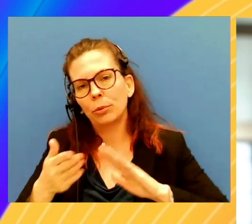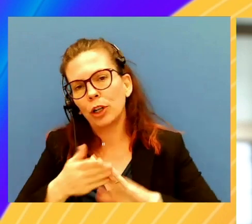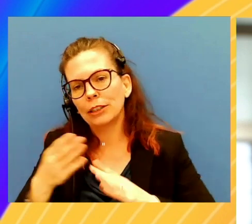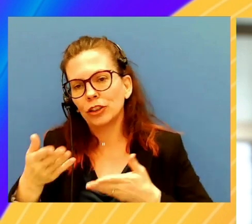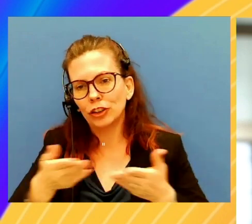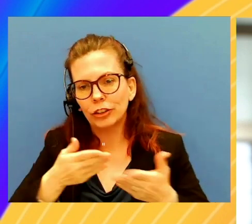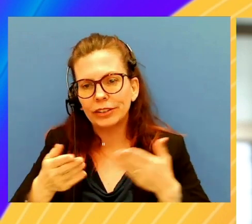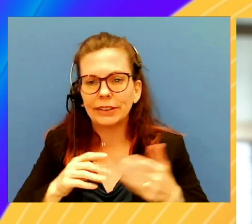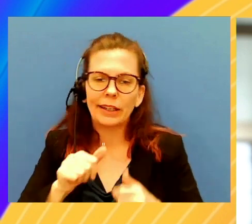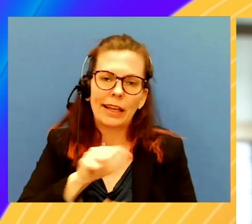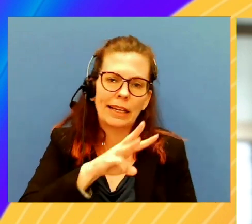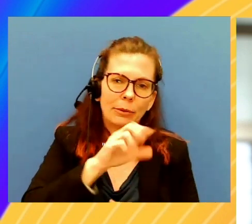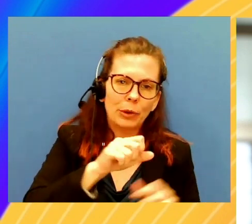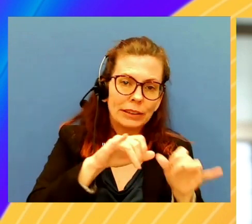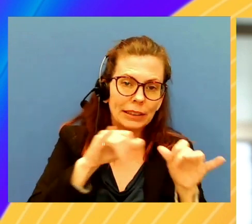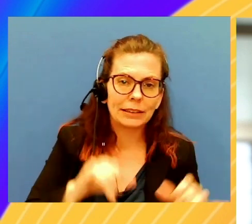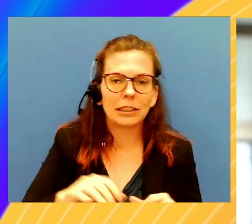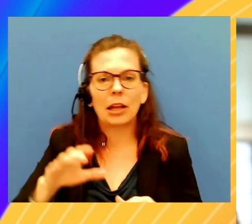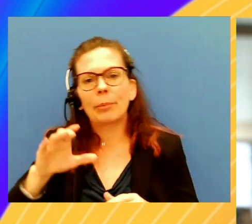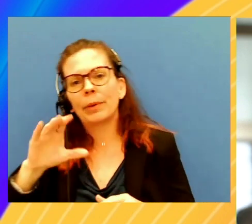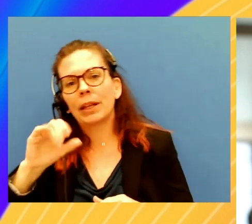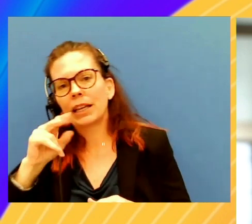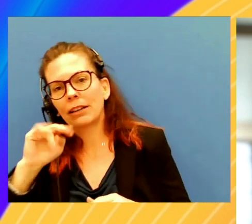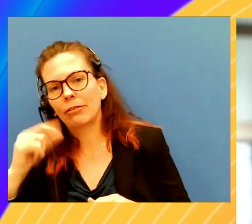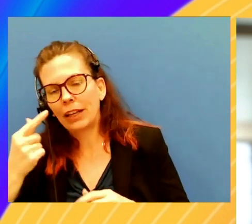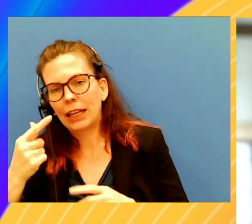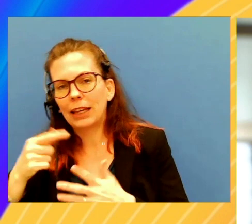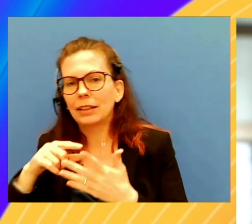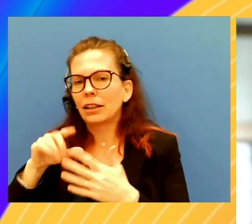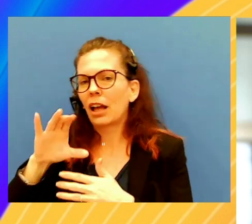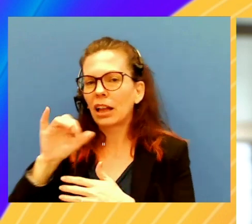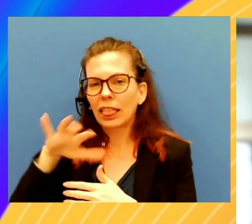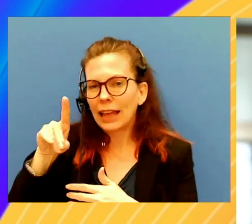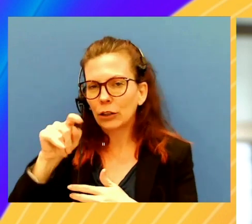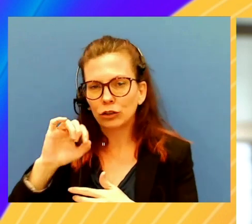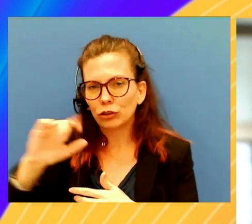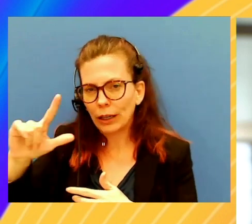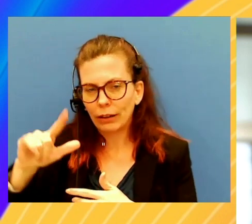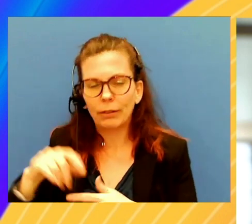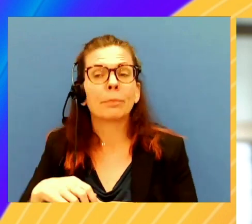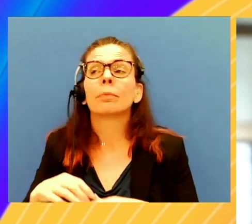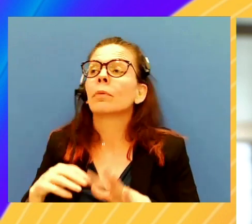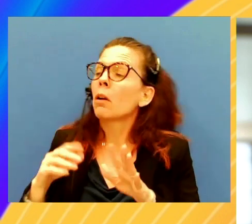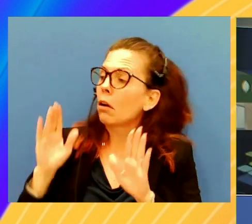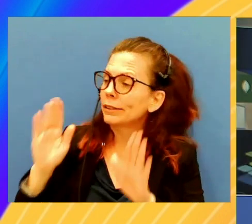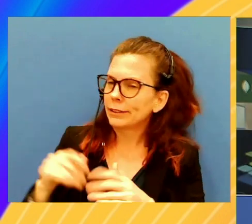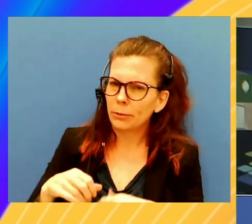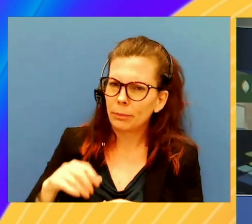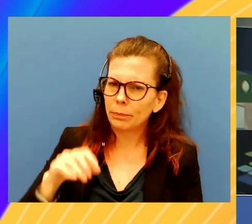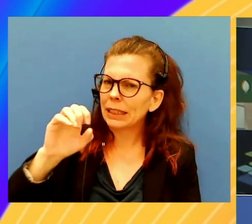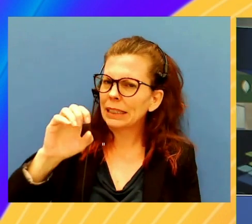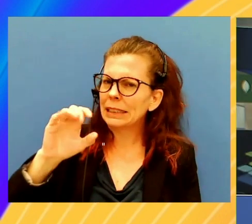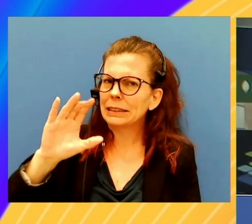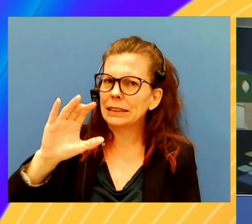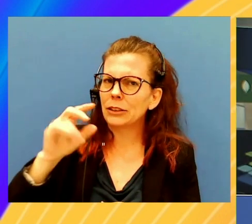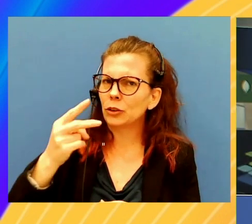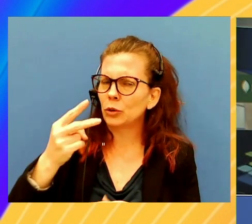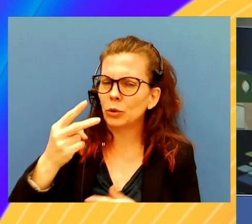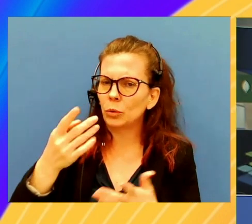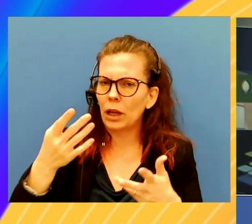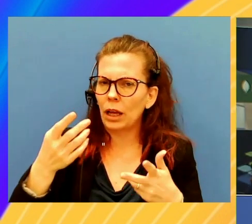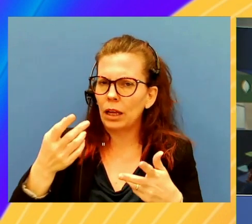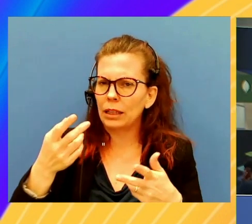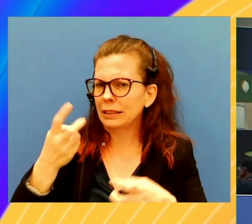Manager, Config, CloudTrail, and Audit Manager. Awesome. And with EC2, what makes it hard to